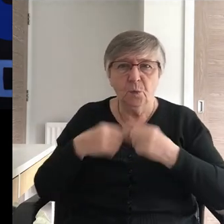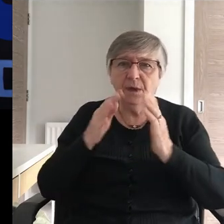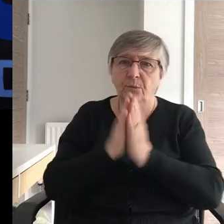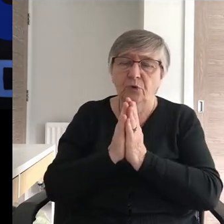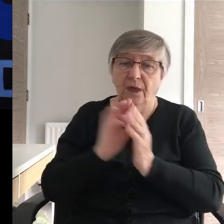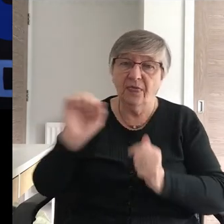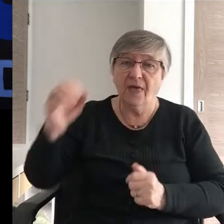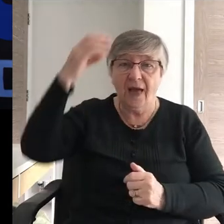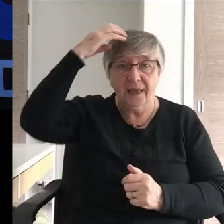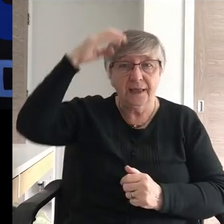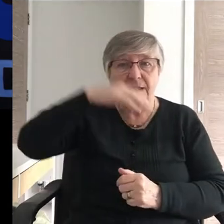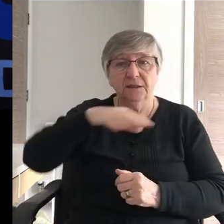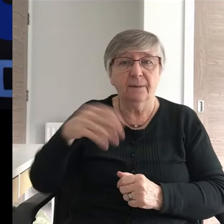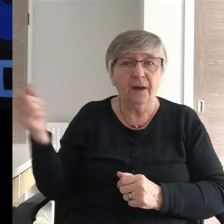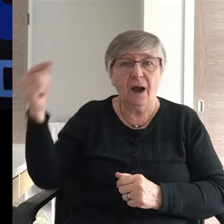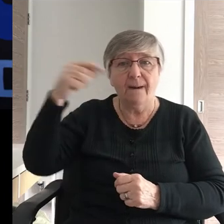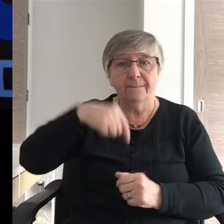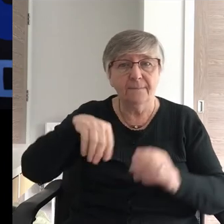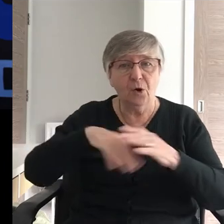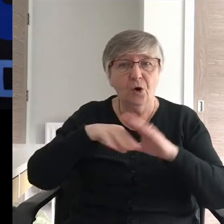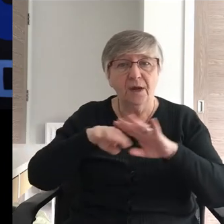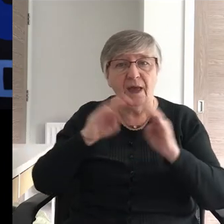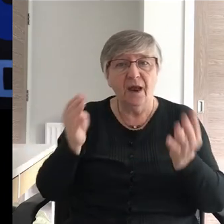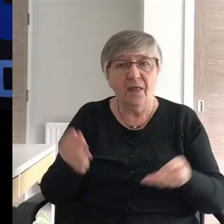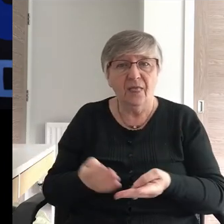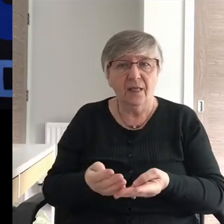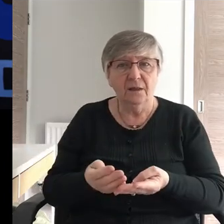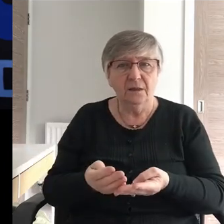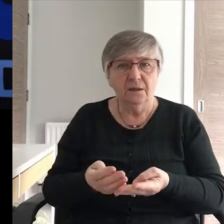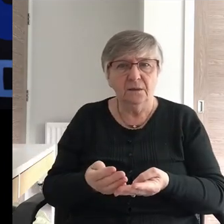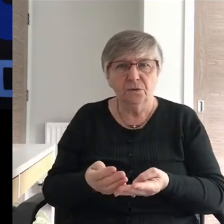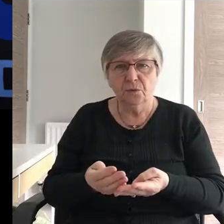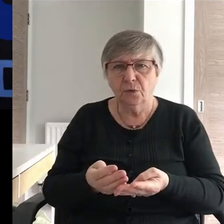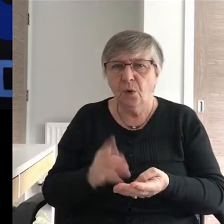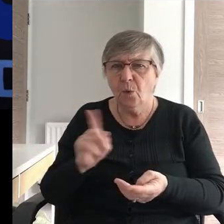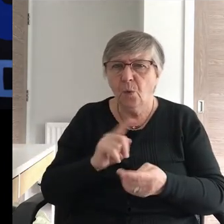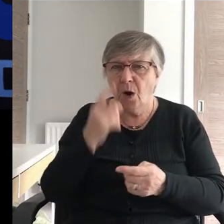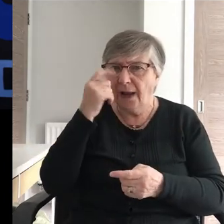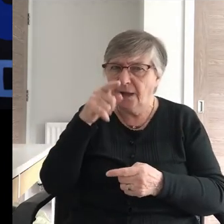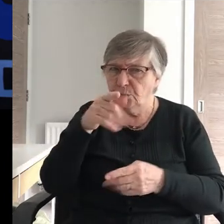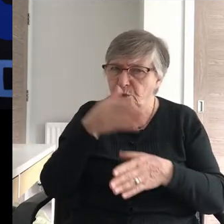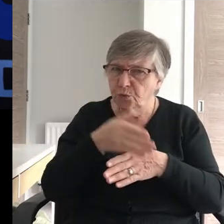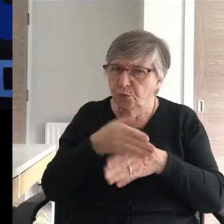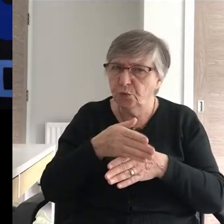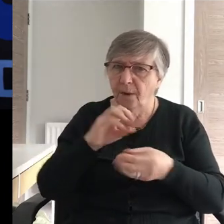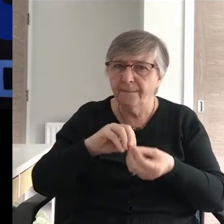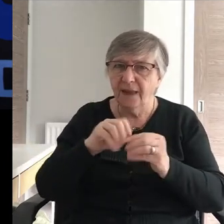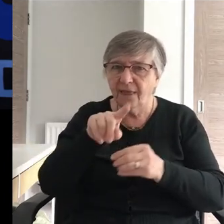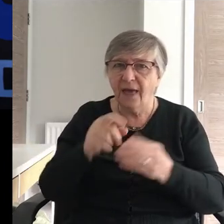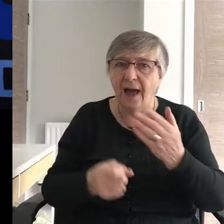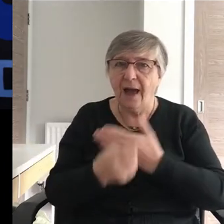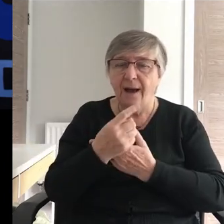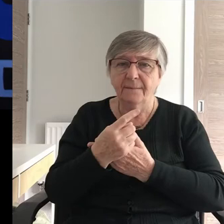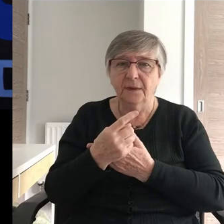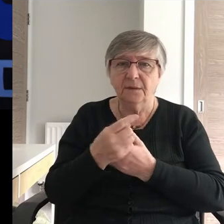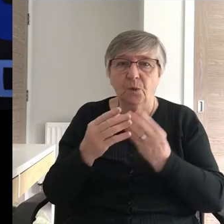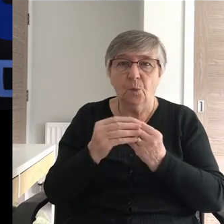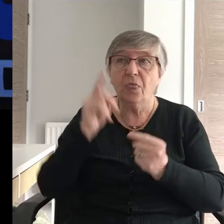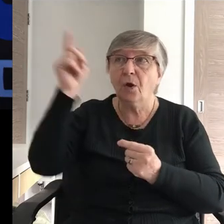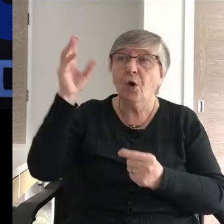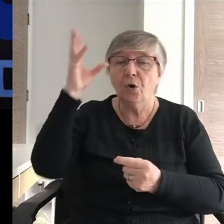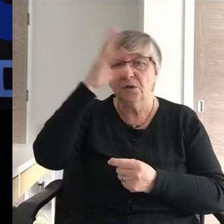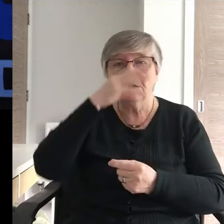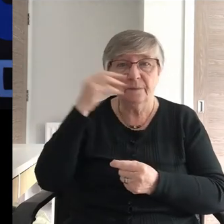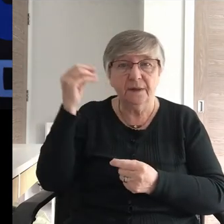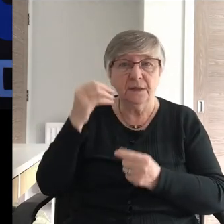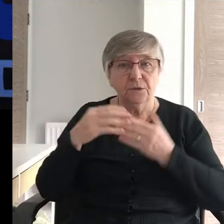"Thy kingdom come on earth." But how far are we prepared to go to make it happen, with God's Holy Spirit to guide